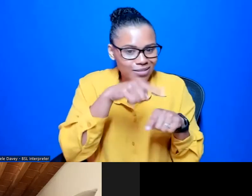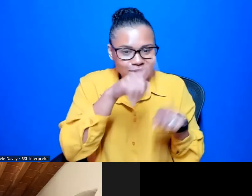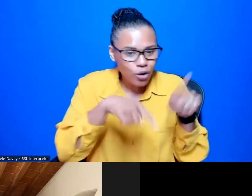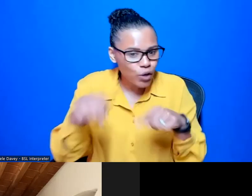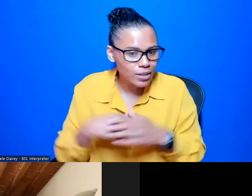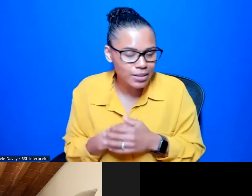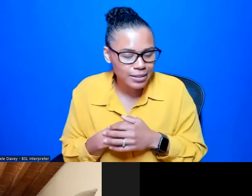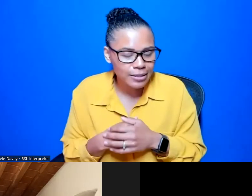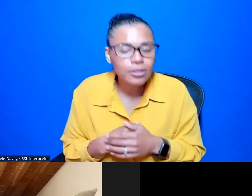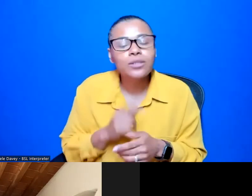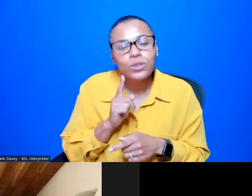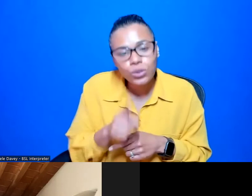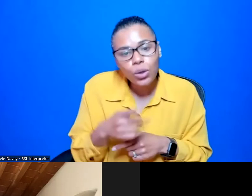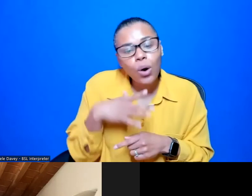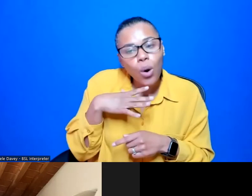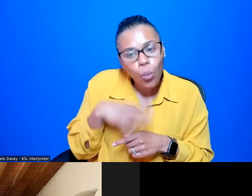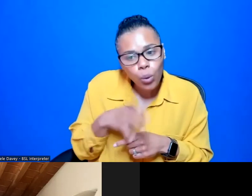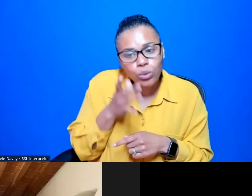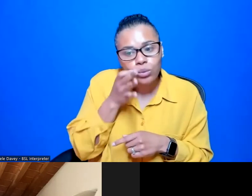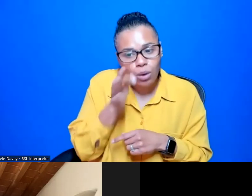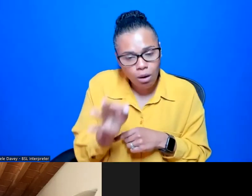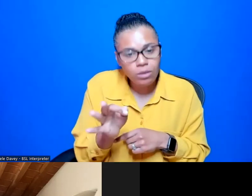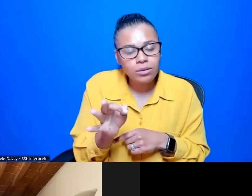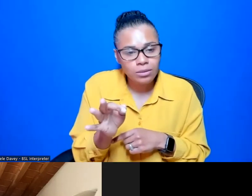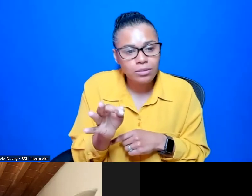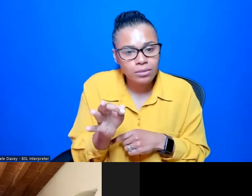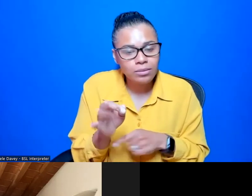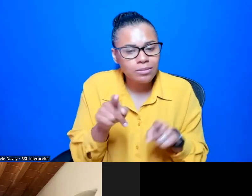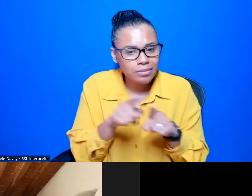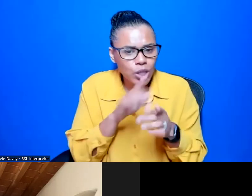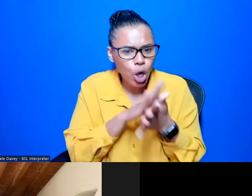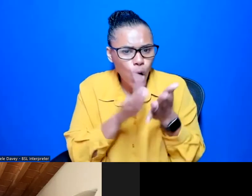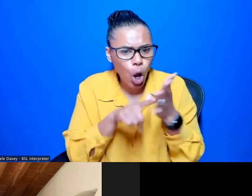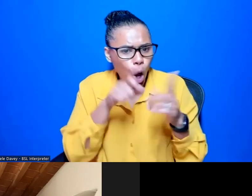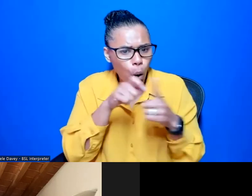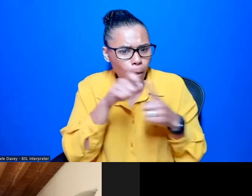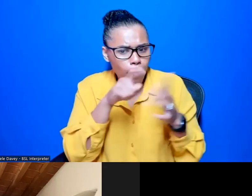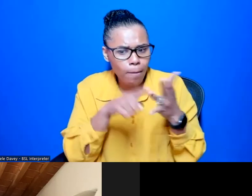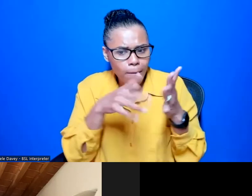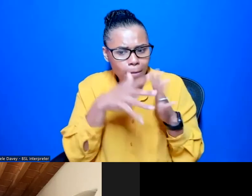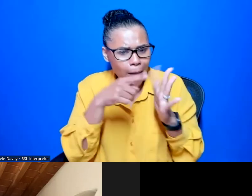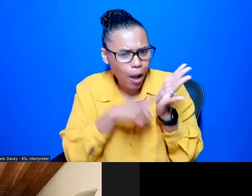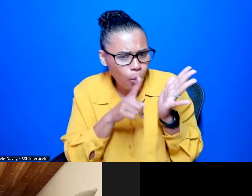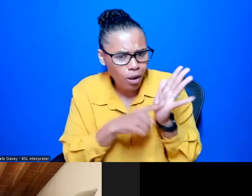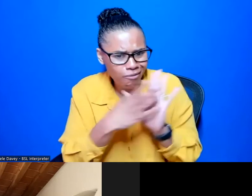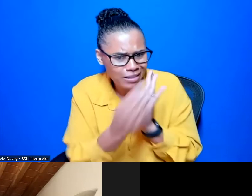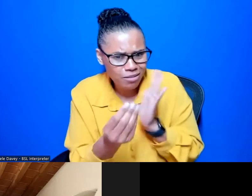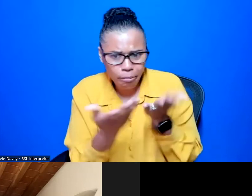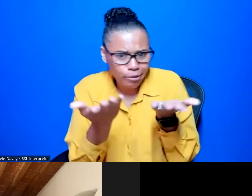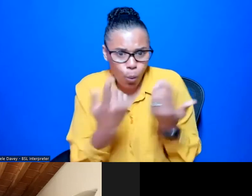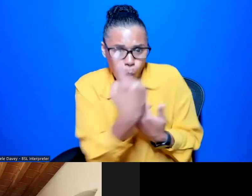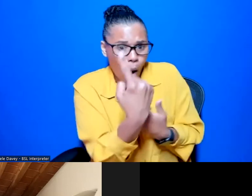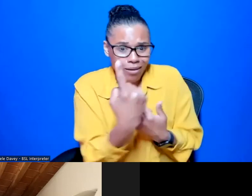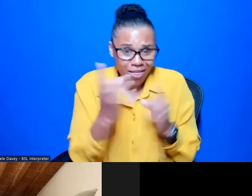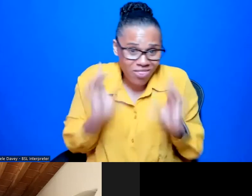just to pick up on is, you know, that you talked about it being difficult, right? And actually there's all that invisible work that